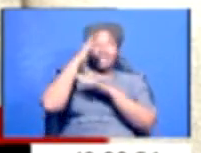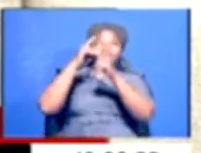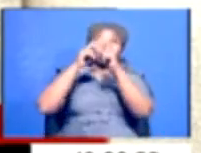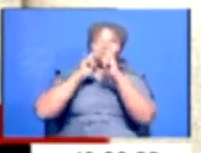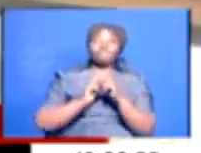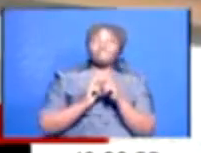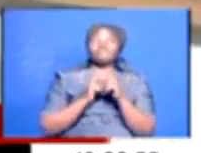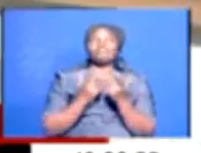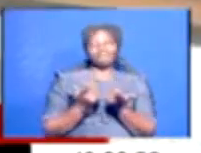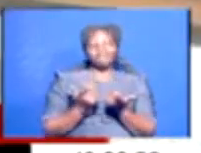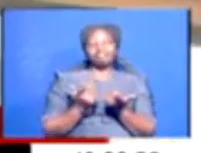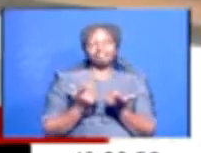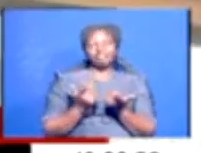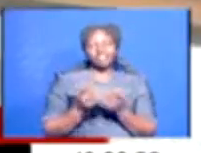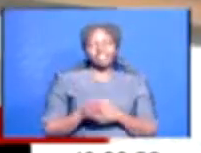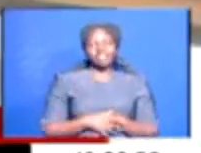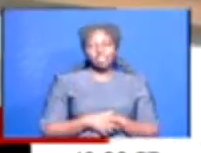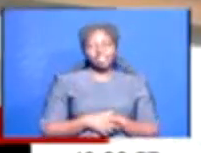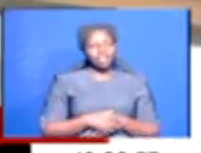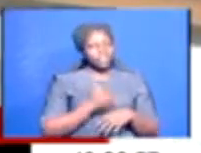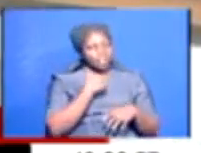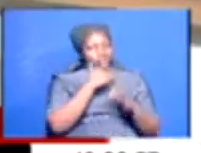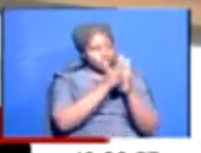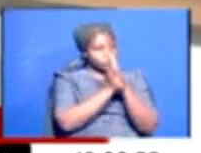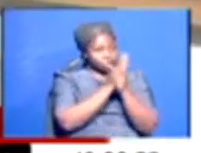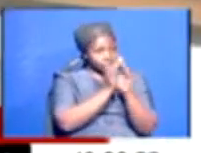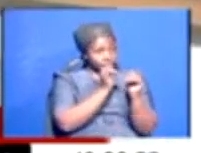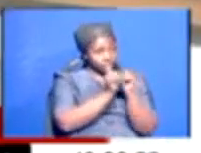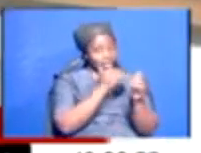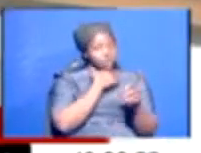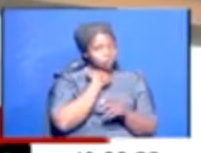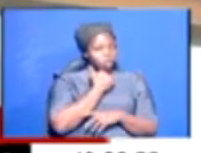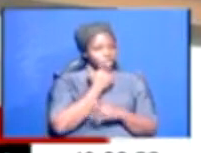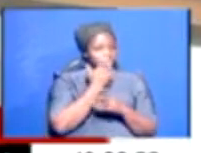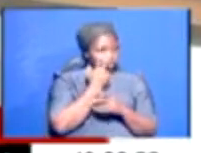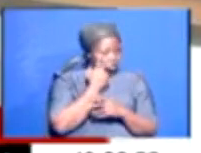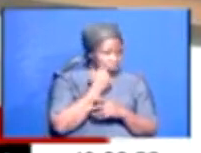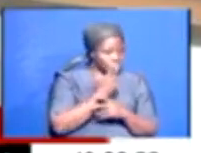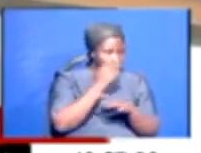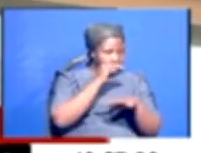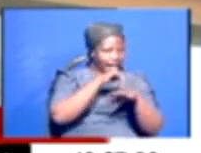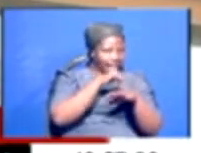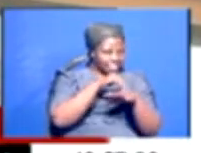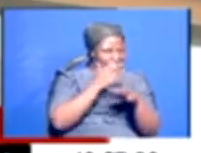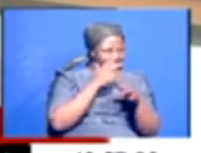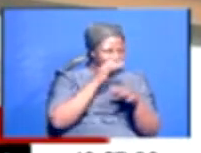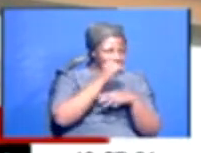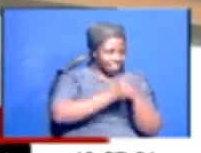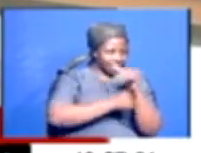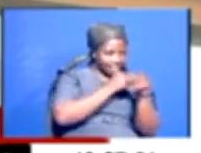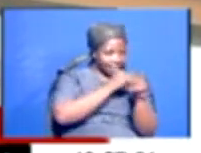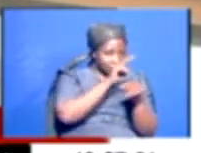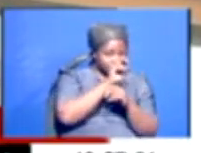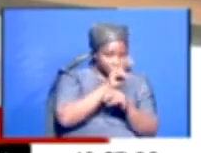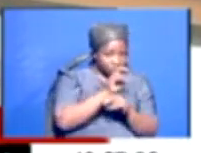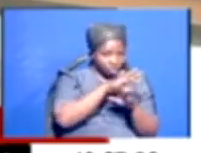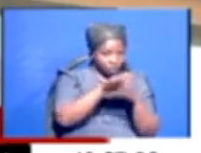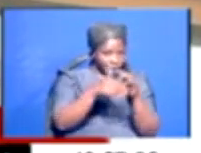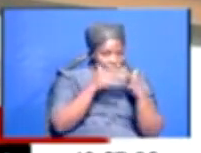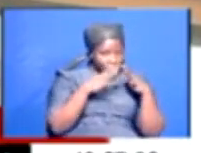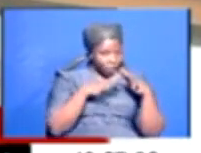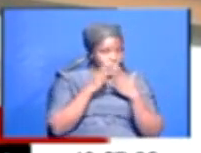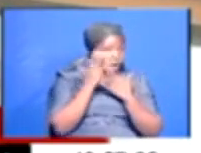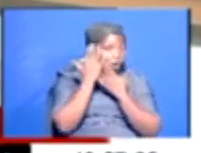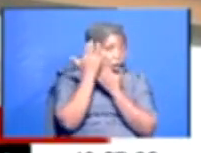Okay. Yeah. And there's a story that I would like to go back on. In 2020, you know, everyone was hopeful that you would,